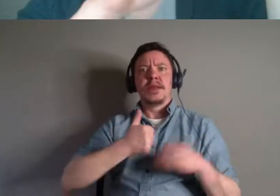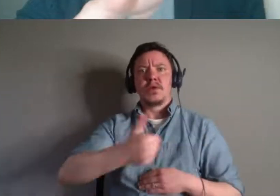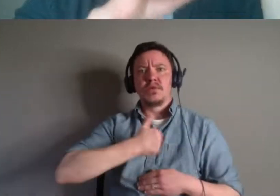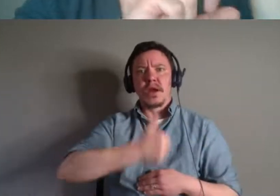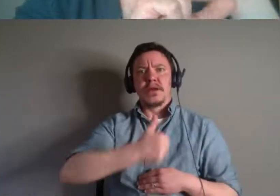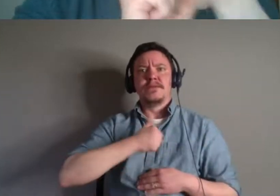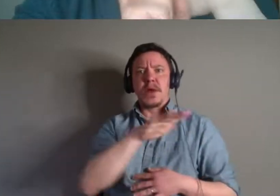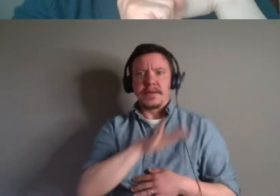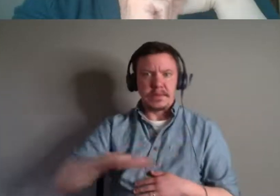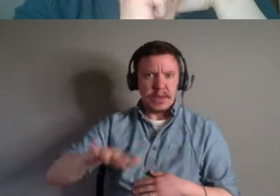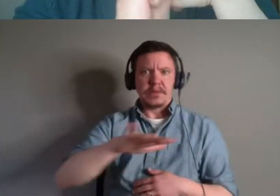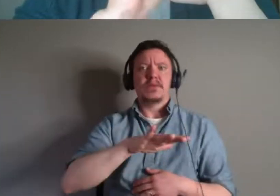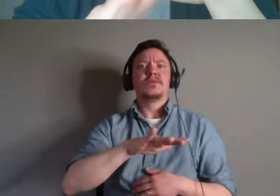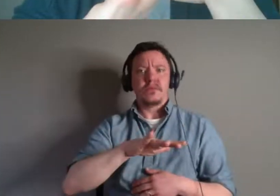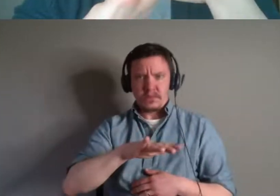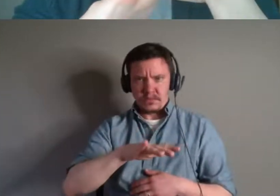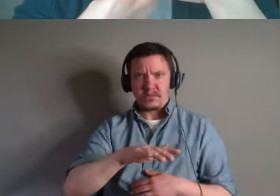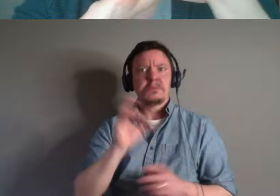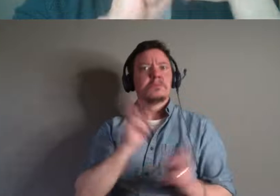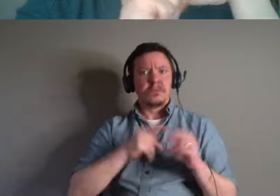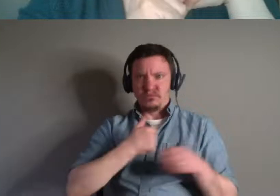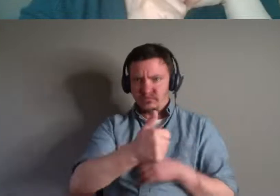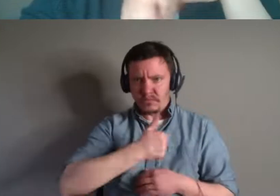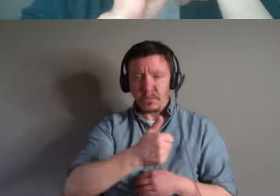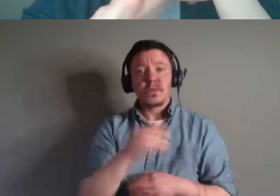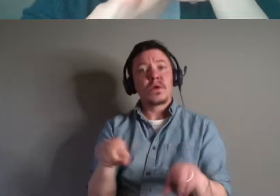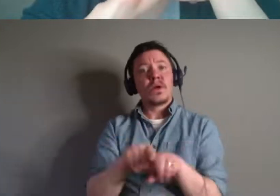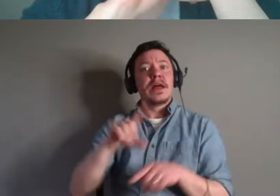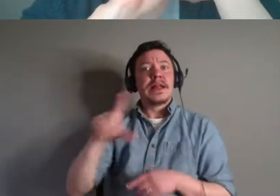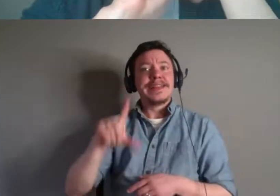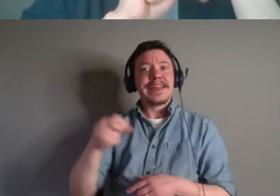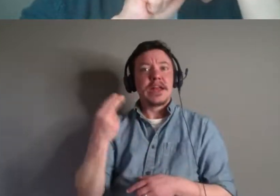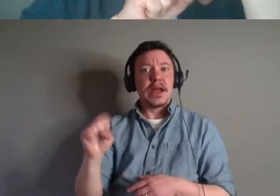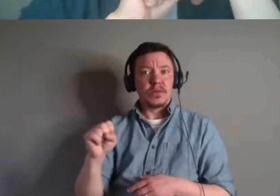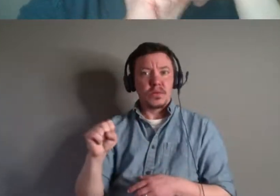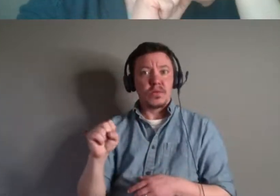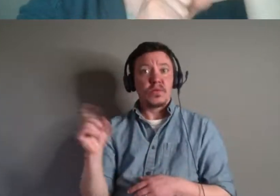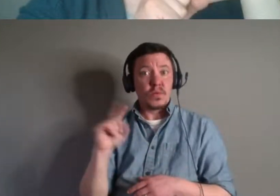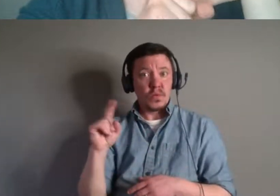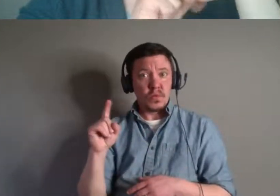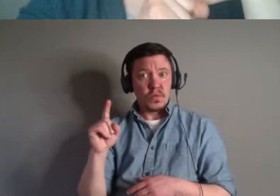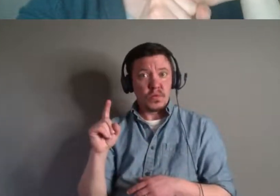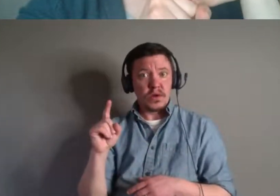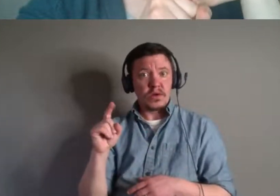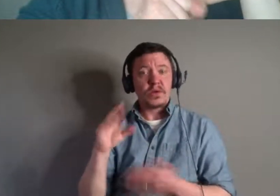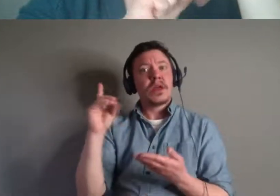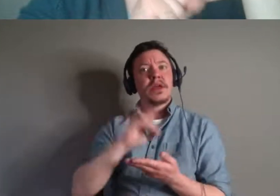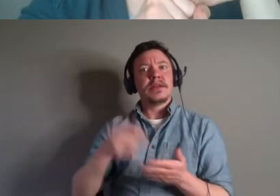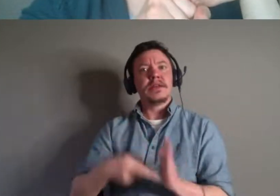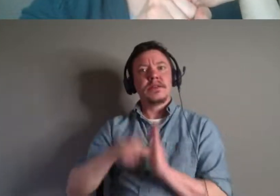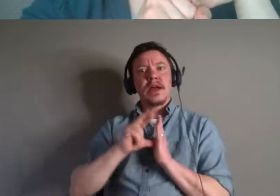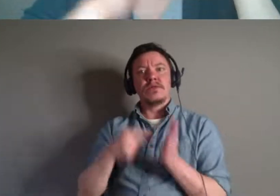one. And because also Lincoln High School is under design review guidelines